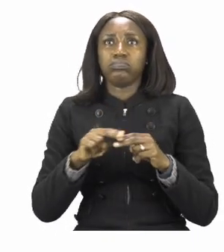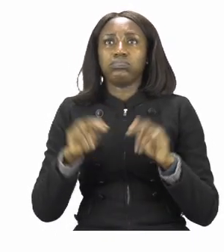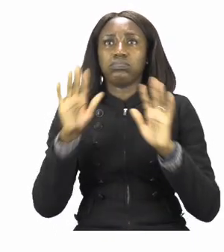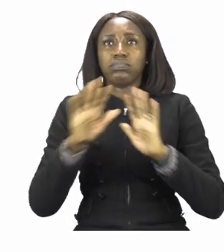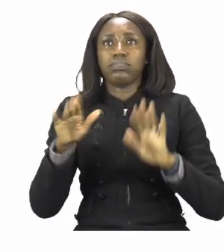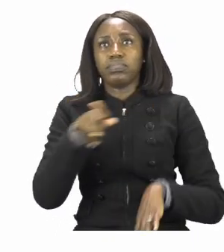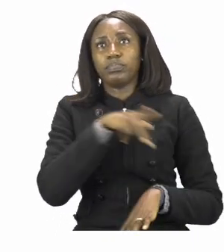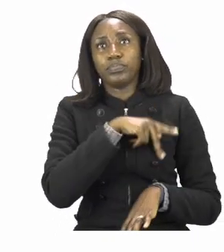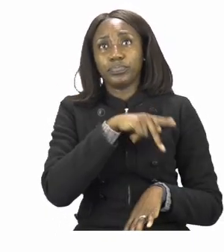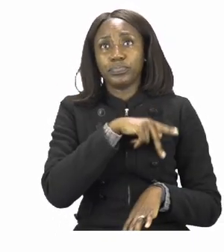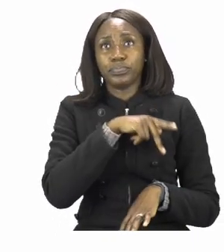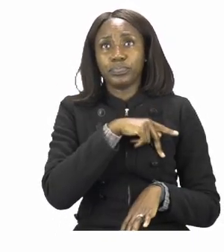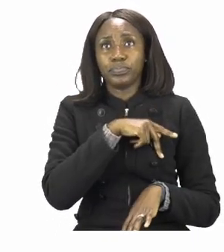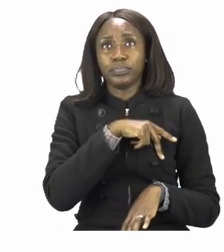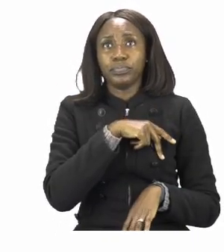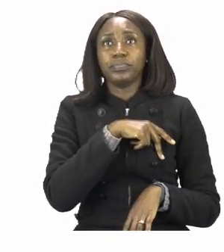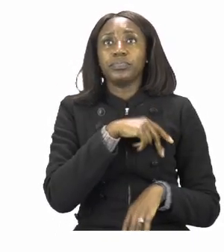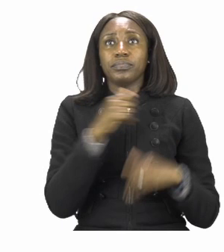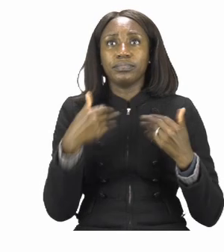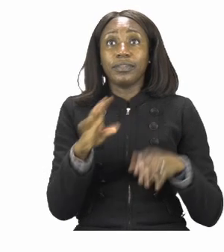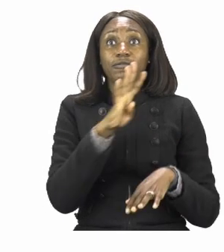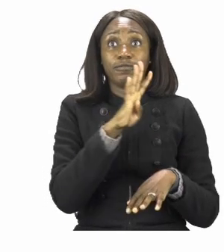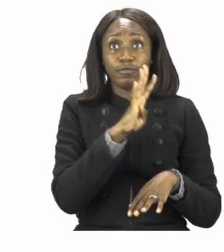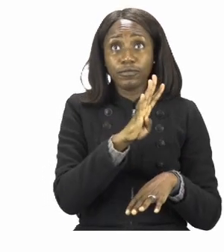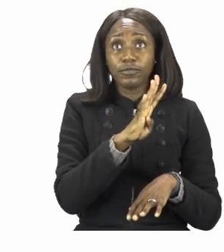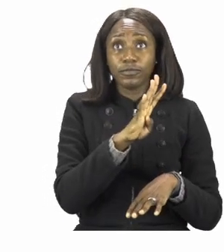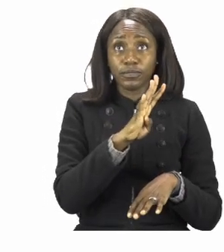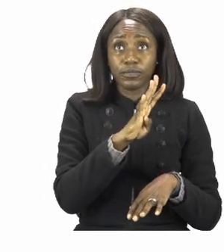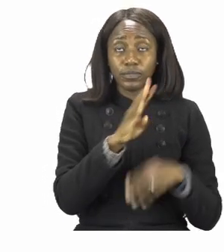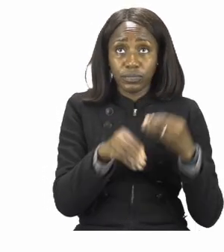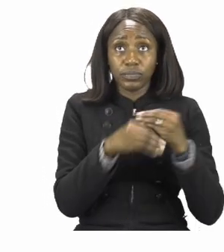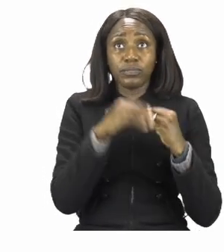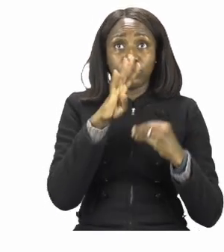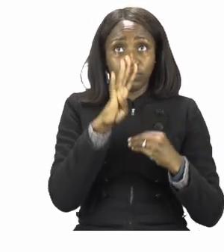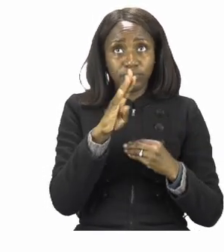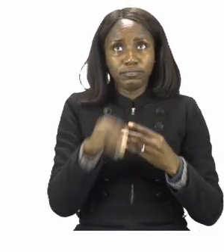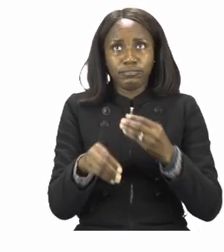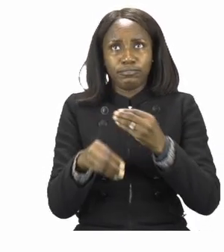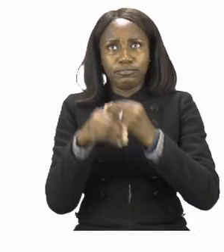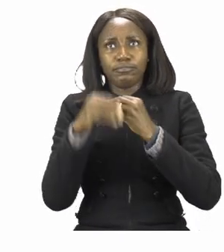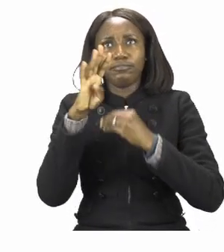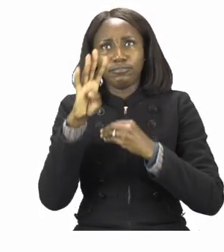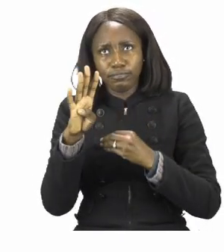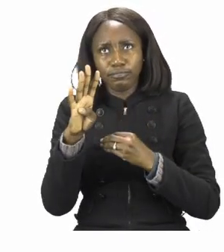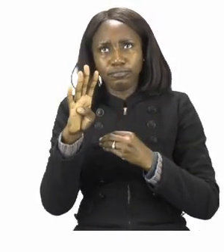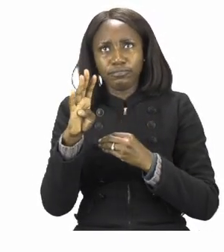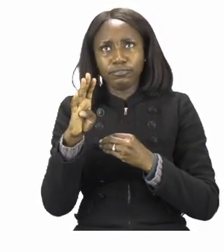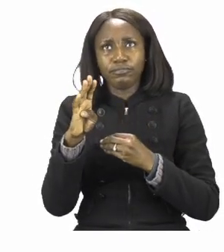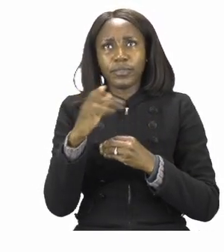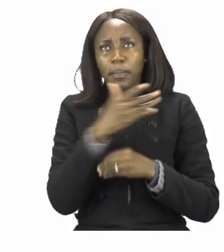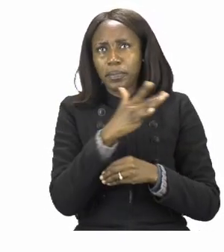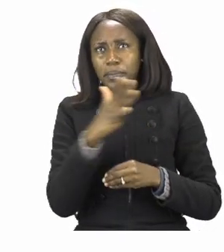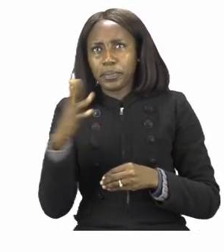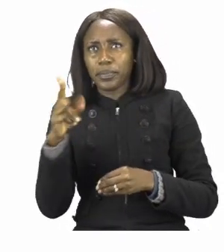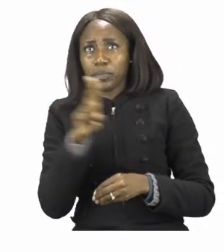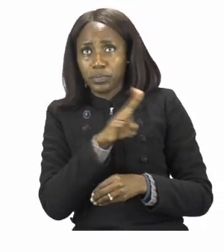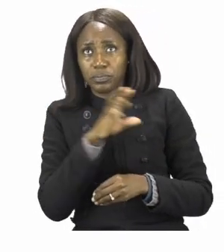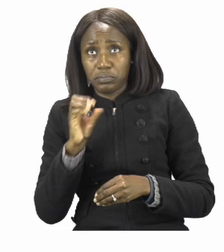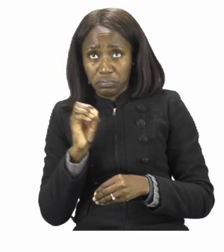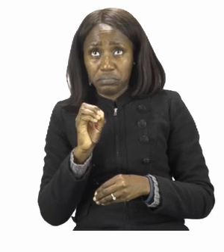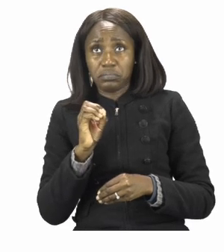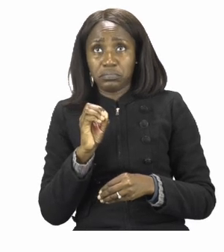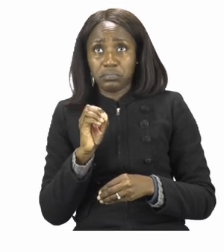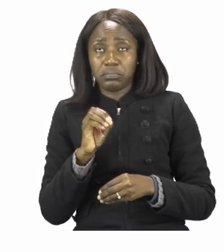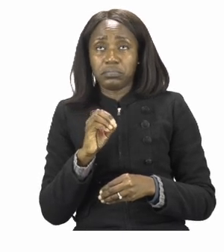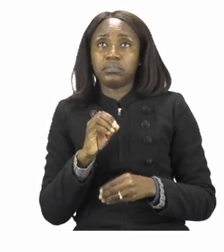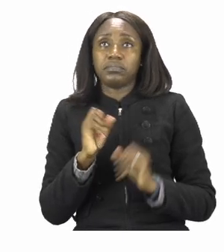4 all the way to the number 20. You can use 4 fingers to count